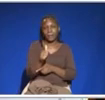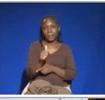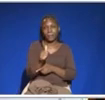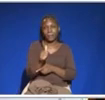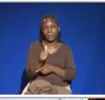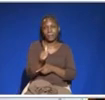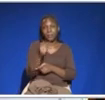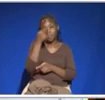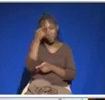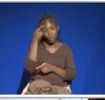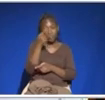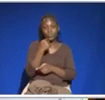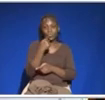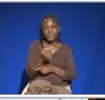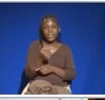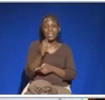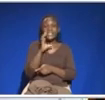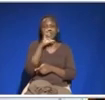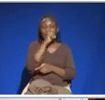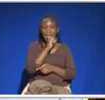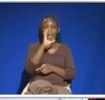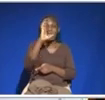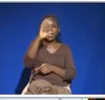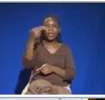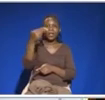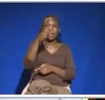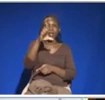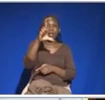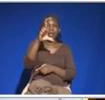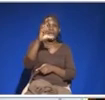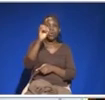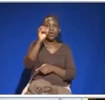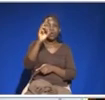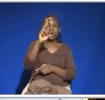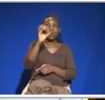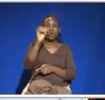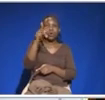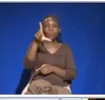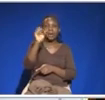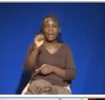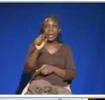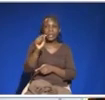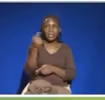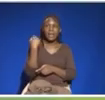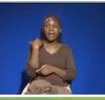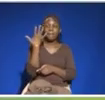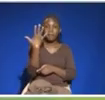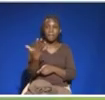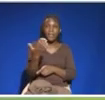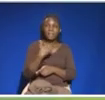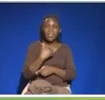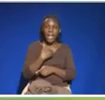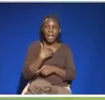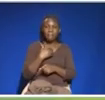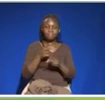organisms lack chloroplast organelles. Number five, they have a rigid cell